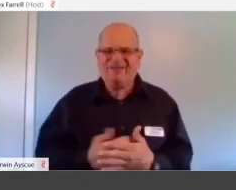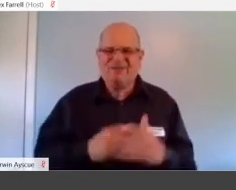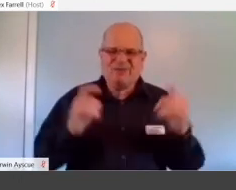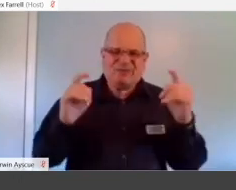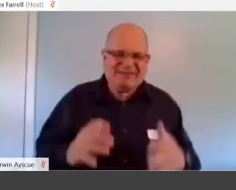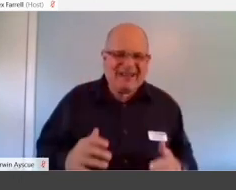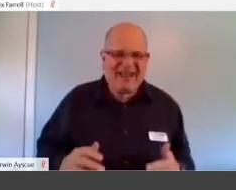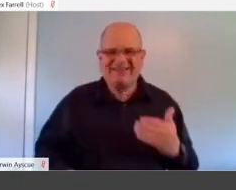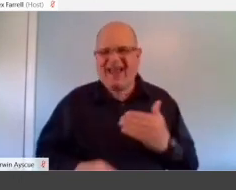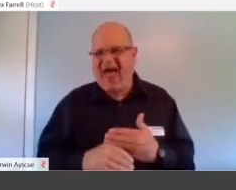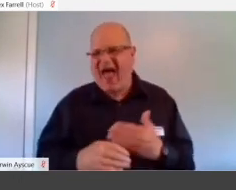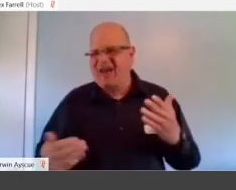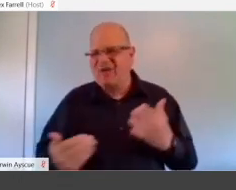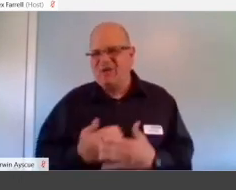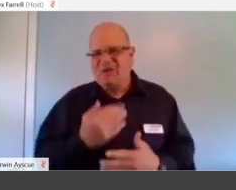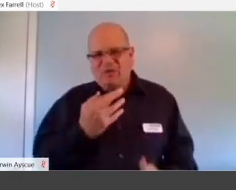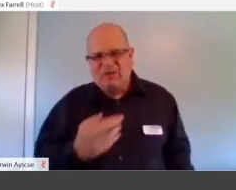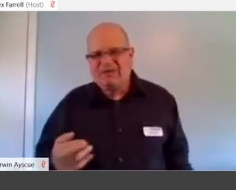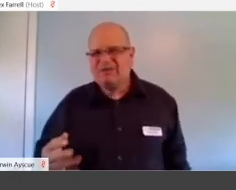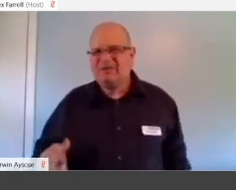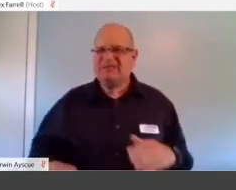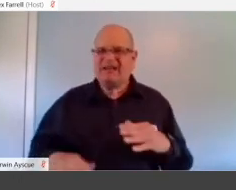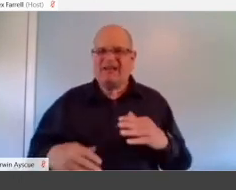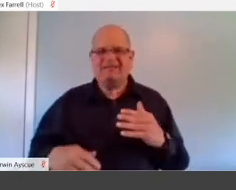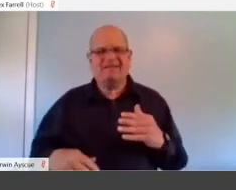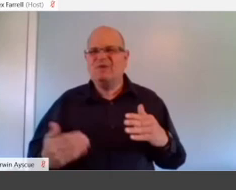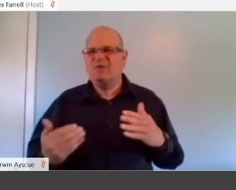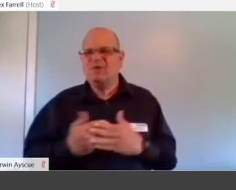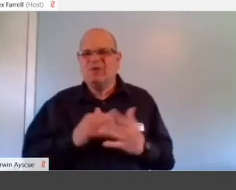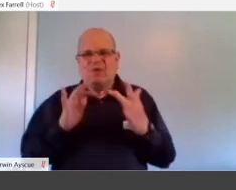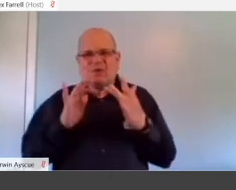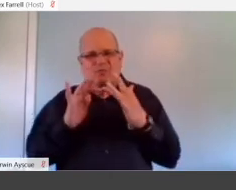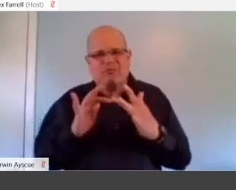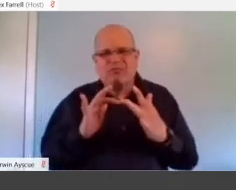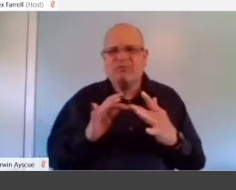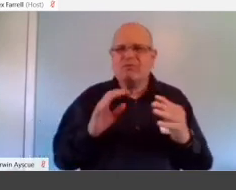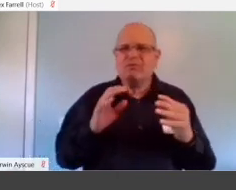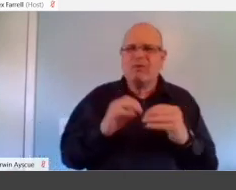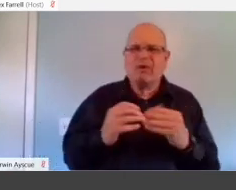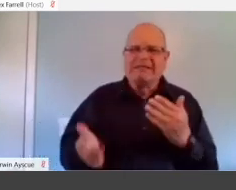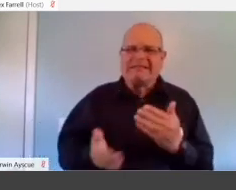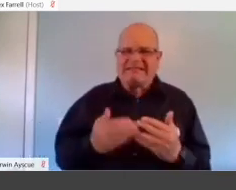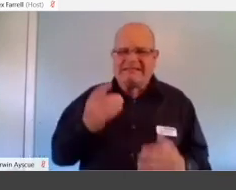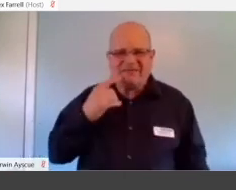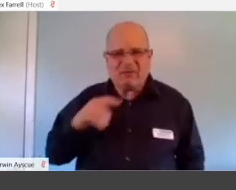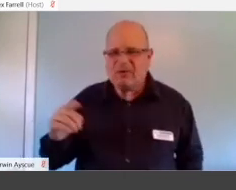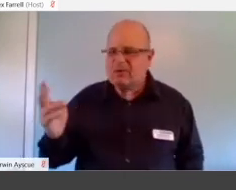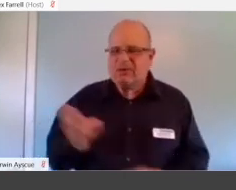browser came out with this new tool to make things easier. And so I think if we all sort of